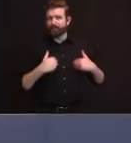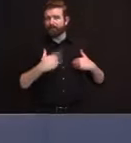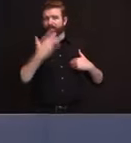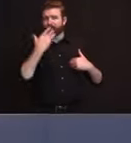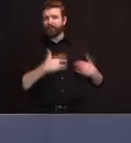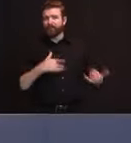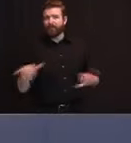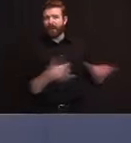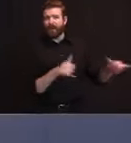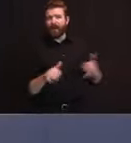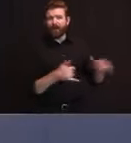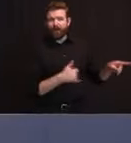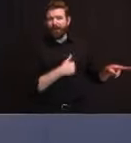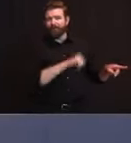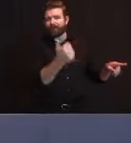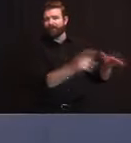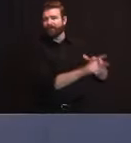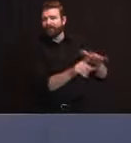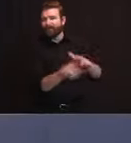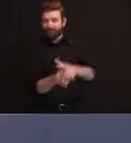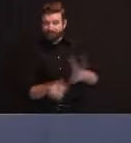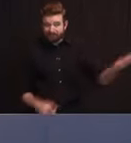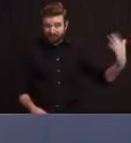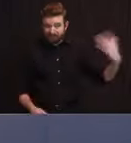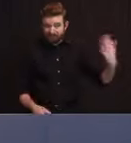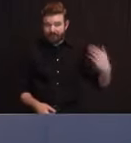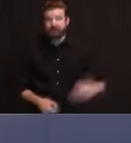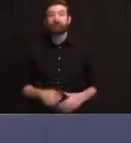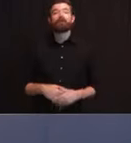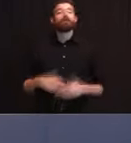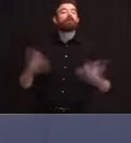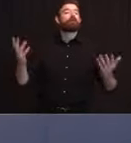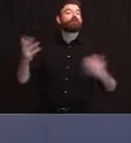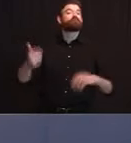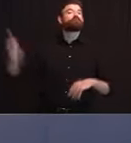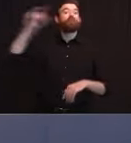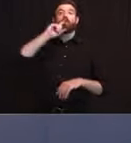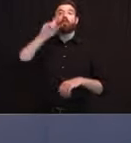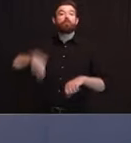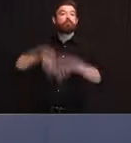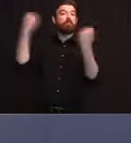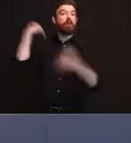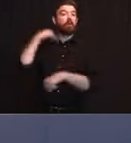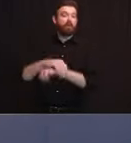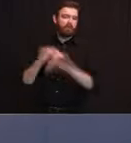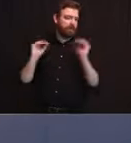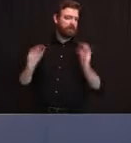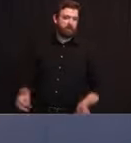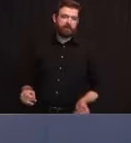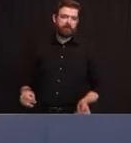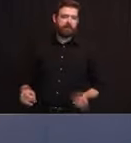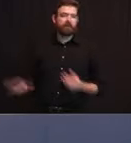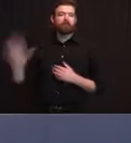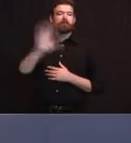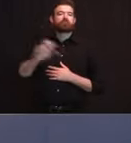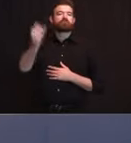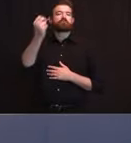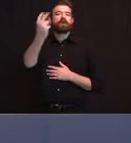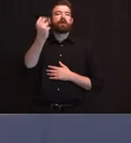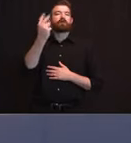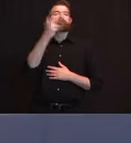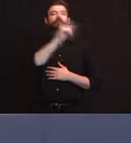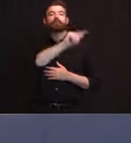everybody. 0 EO violations overnight. There's about a dozen demonstrations going on throughout